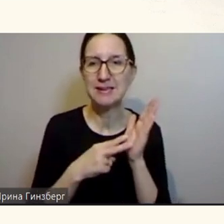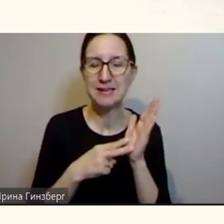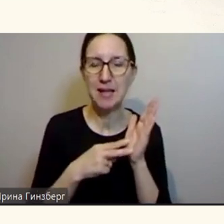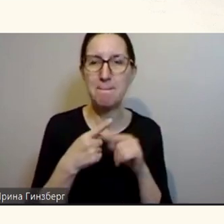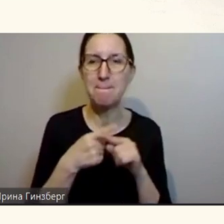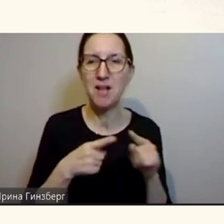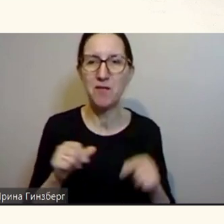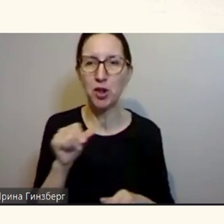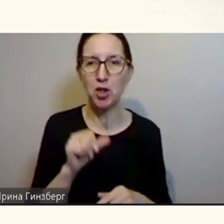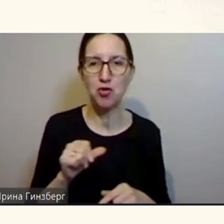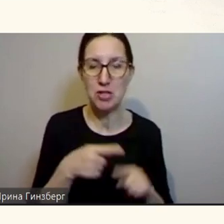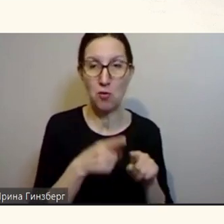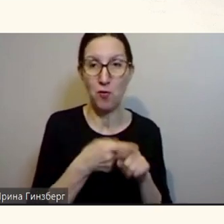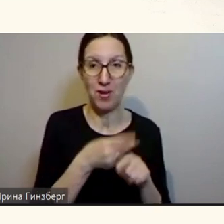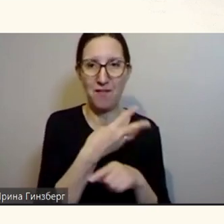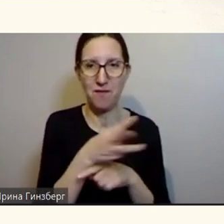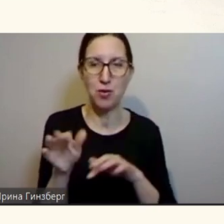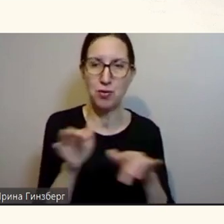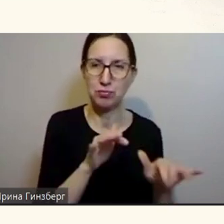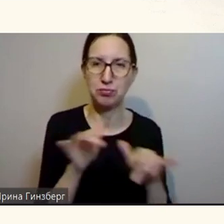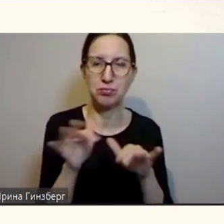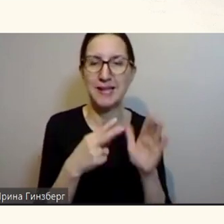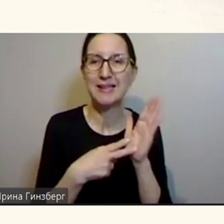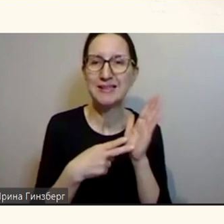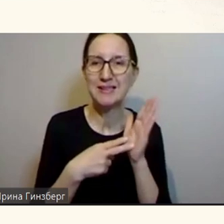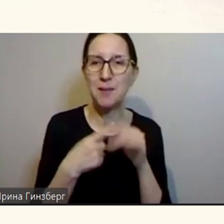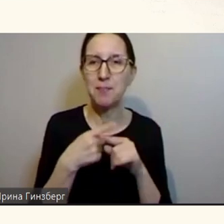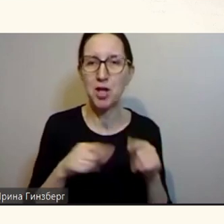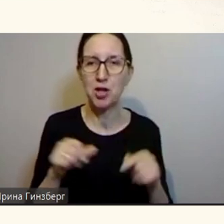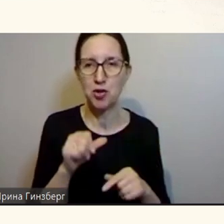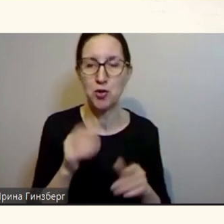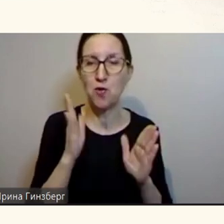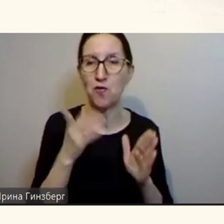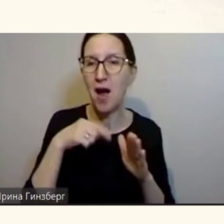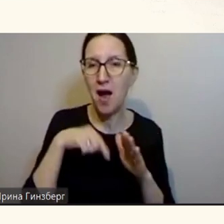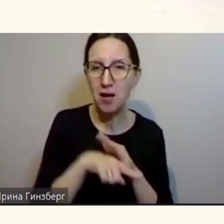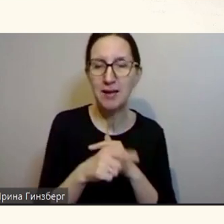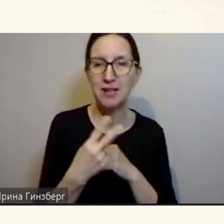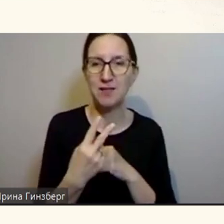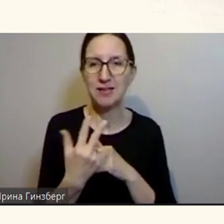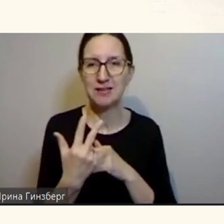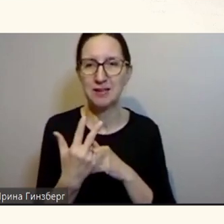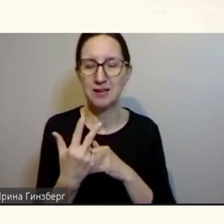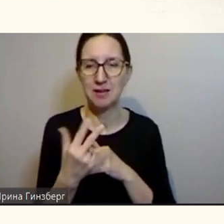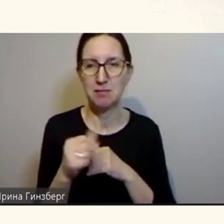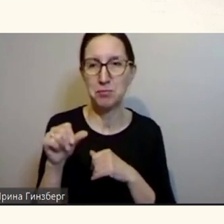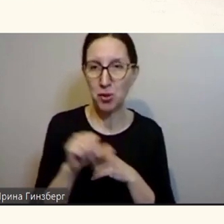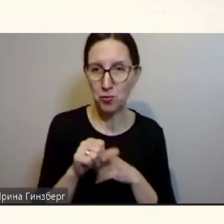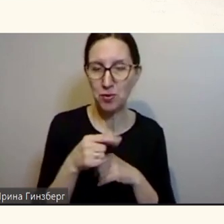by of this 23-minute piece. And so,